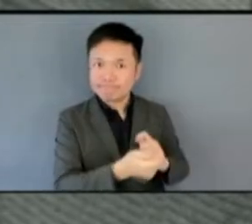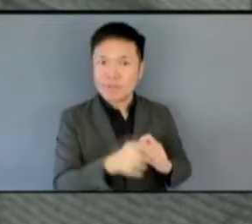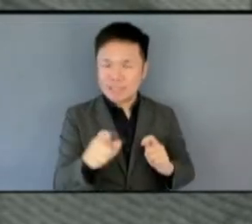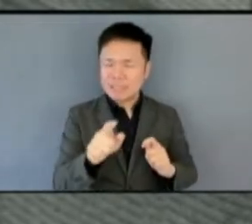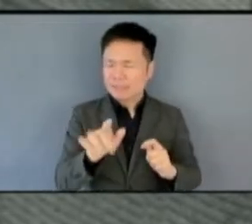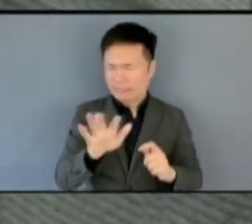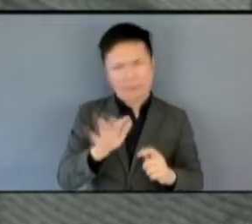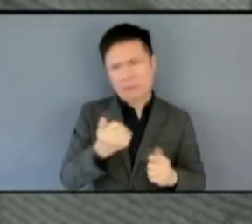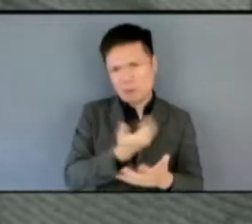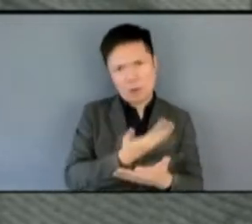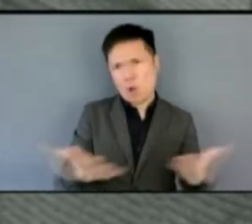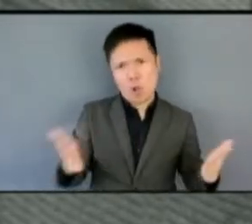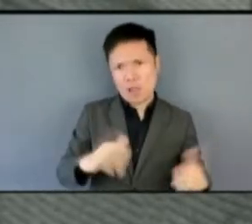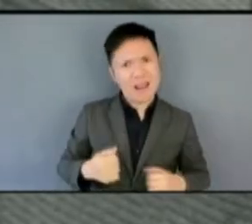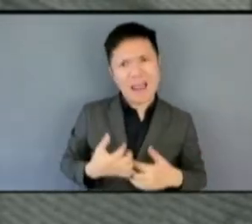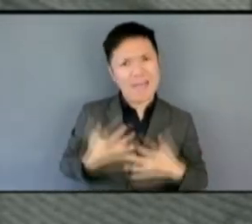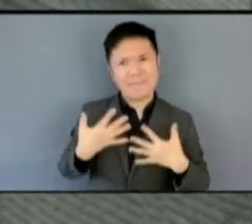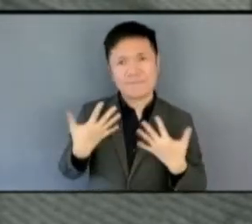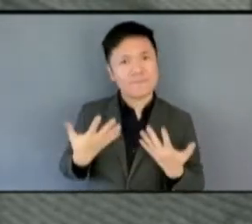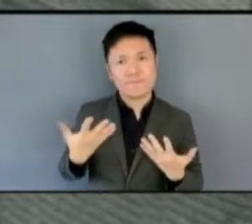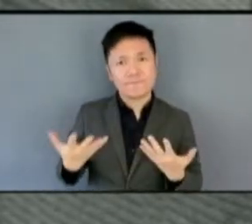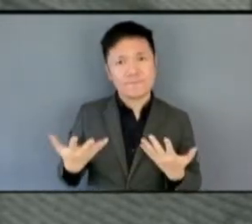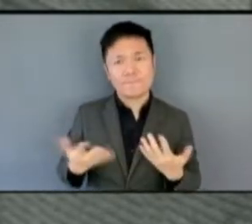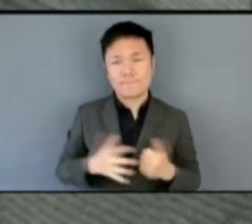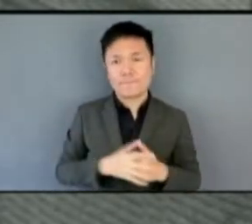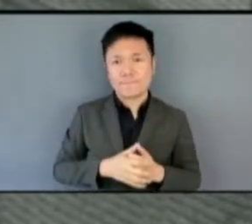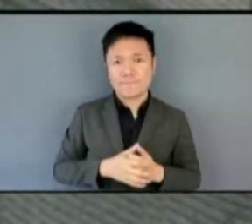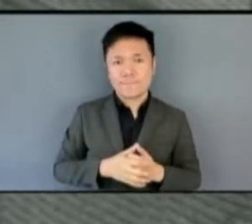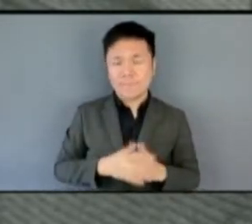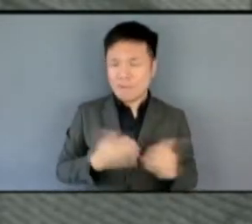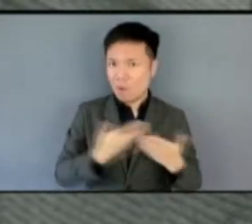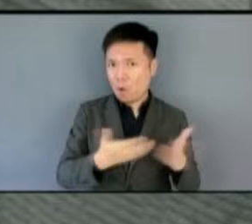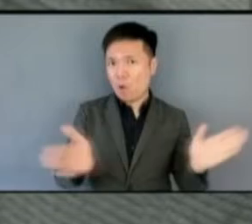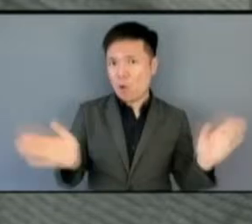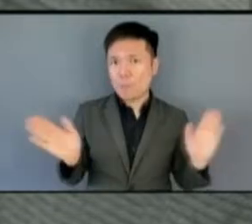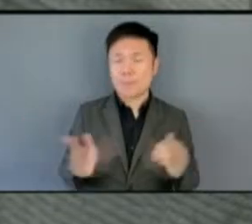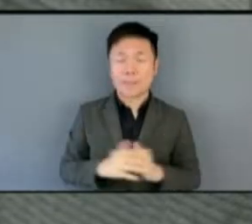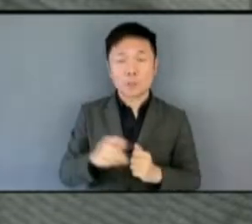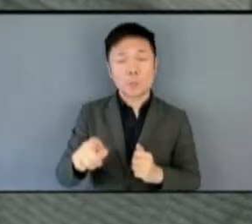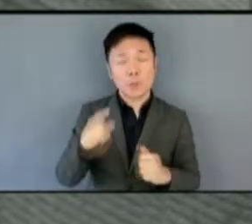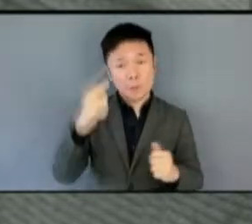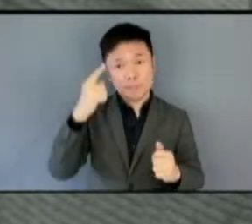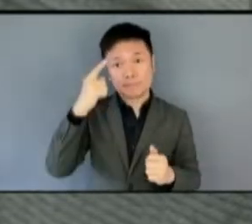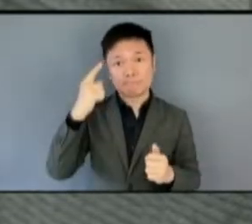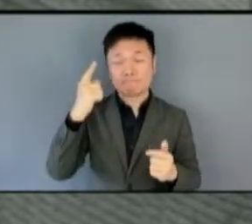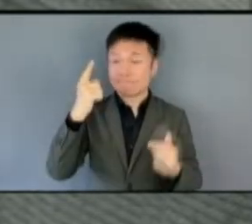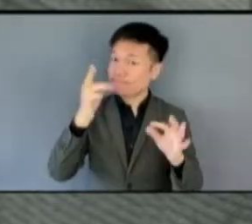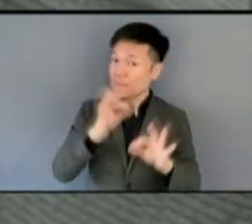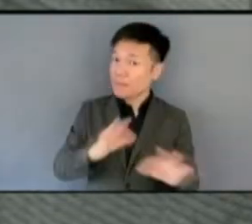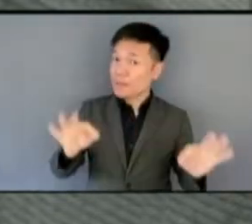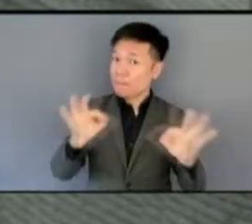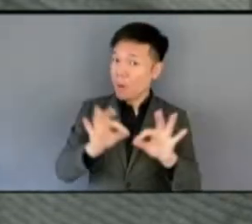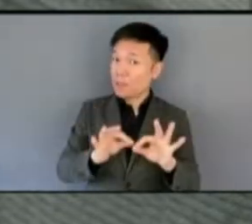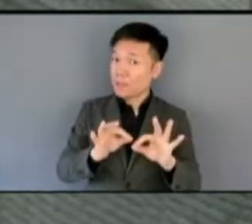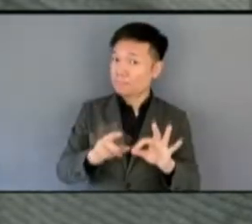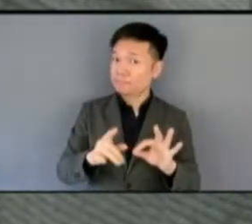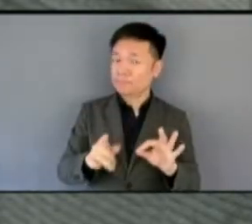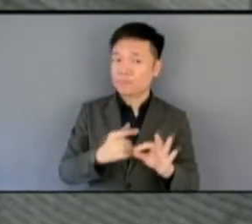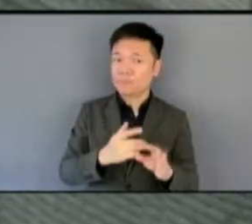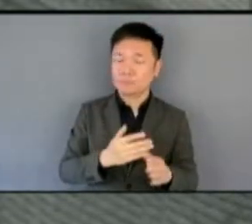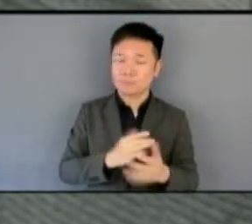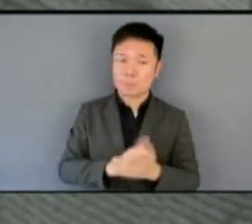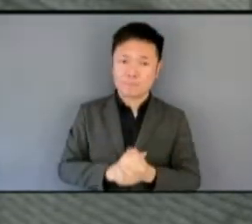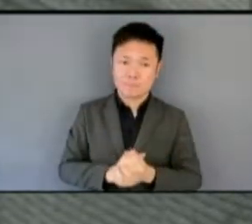impacts everybody in every aspect. And I think it's important that we sort of bring everything in